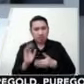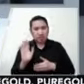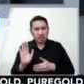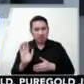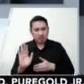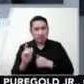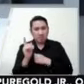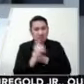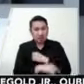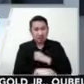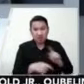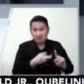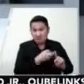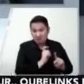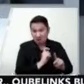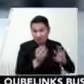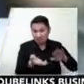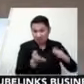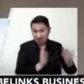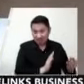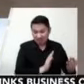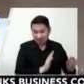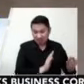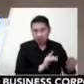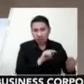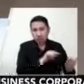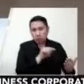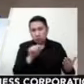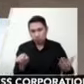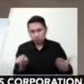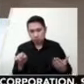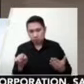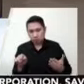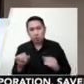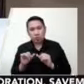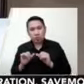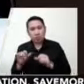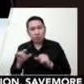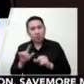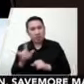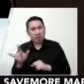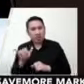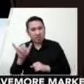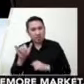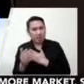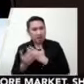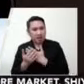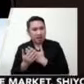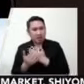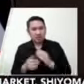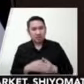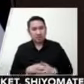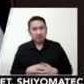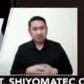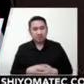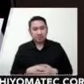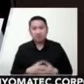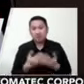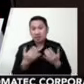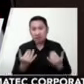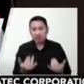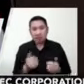death penalty to life imprisonment. Gayunman, sabi ng abogado ni Veloso, commutation is binababaan,